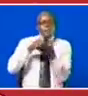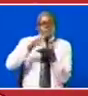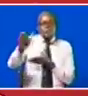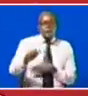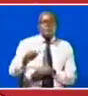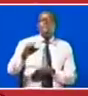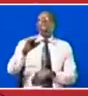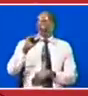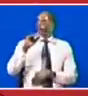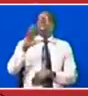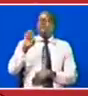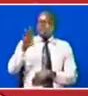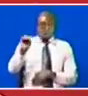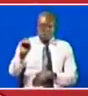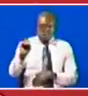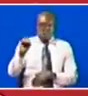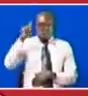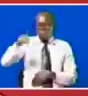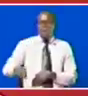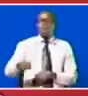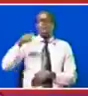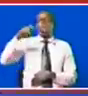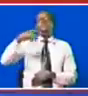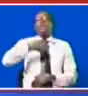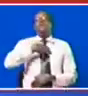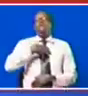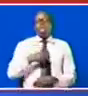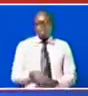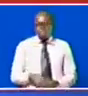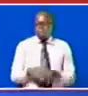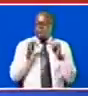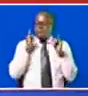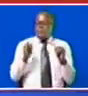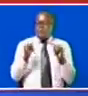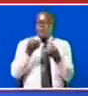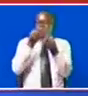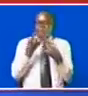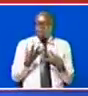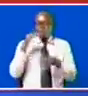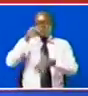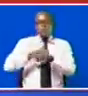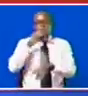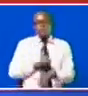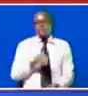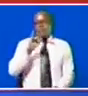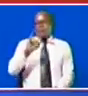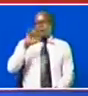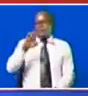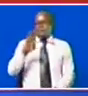the commission secretary CEO on compulsory leave. That is the latest information you're getting from the IEBC, that